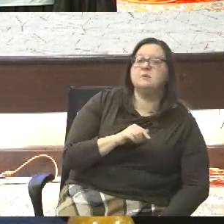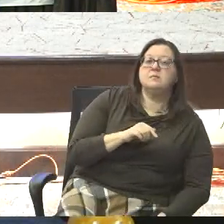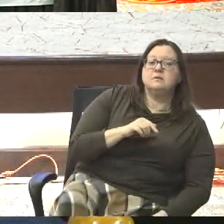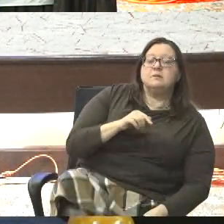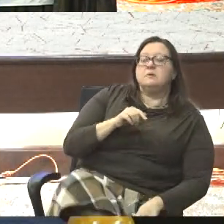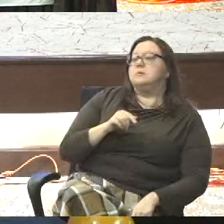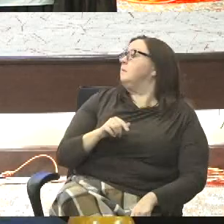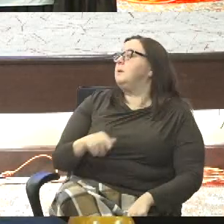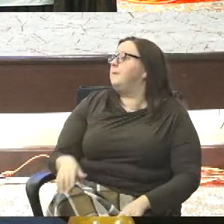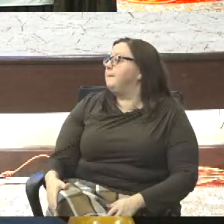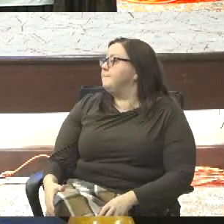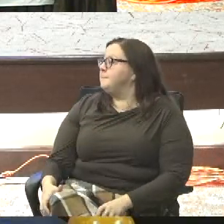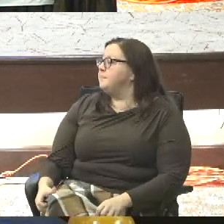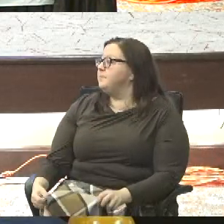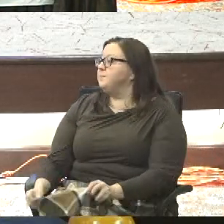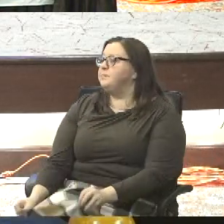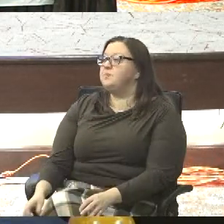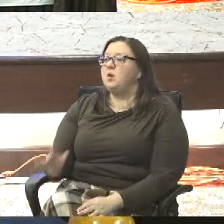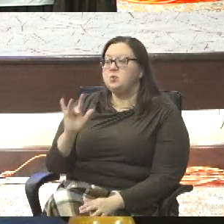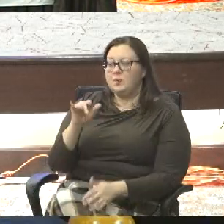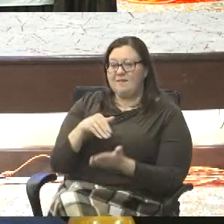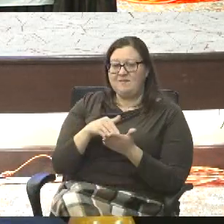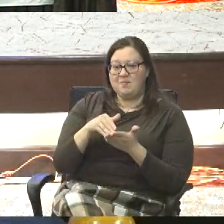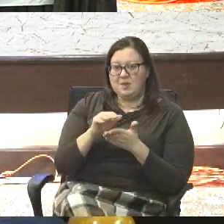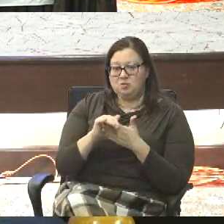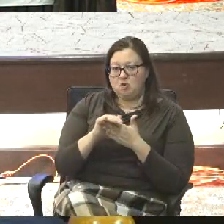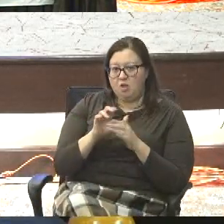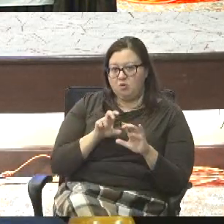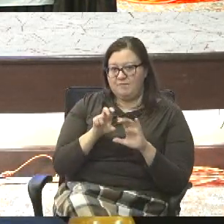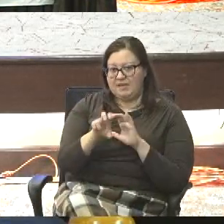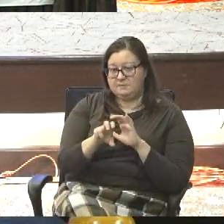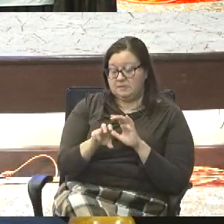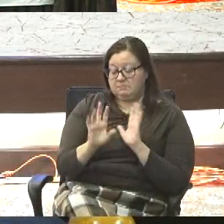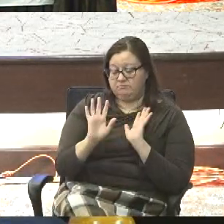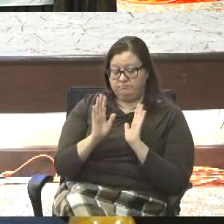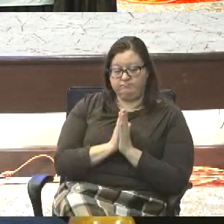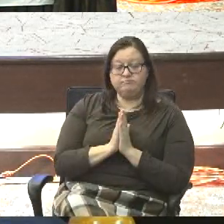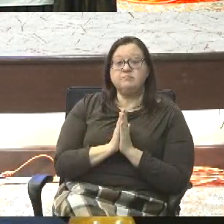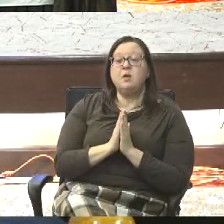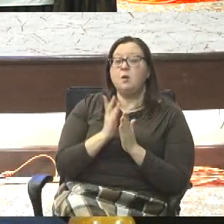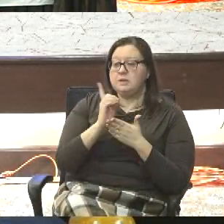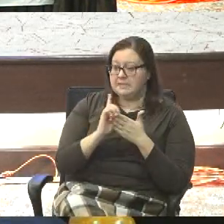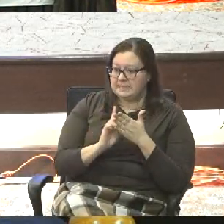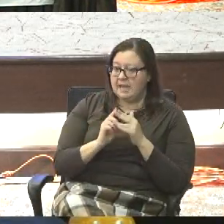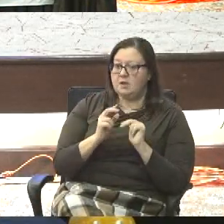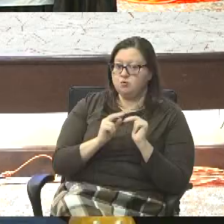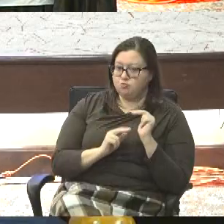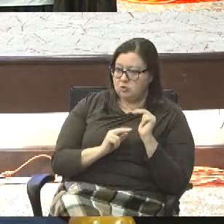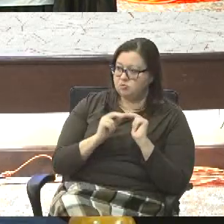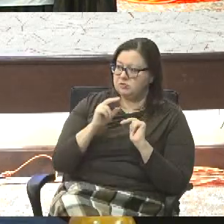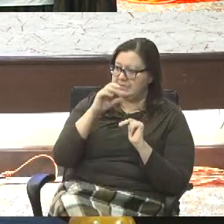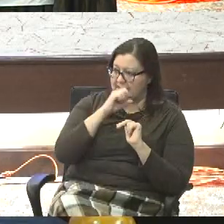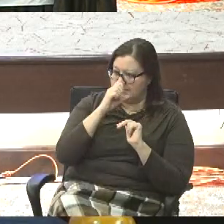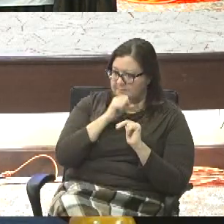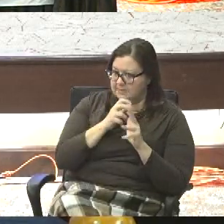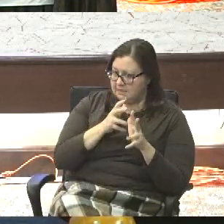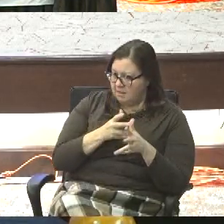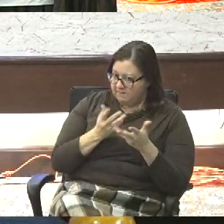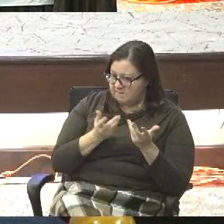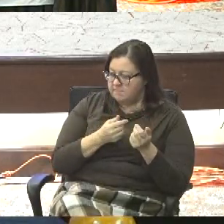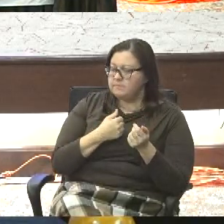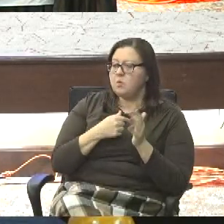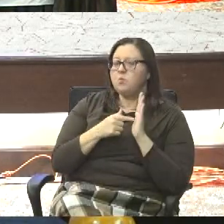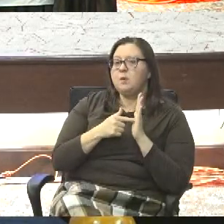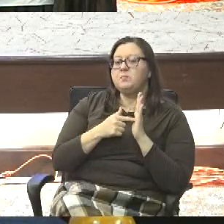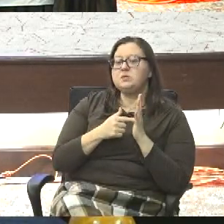It is a $25 million investment, all in, with design and construction estimates, which represents the